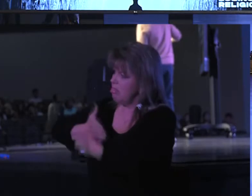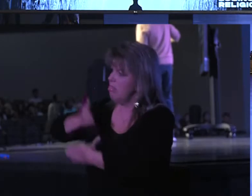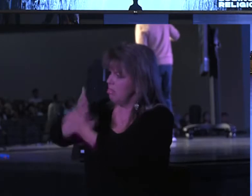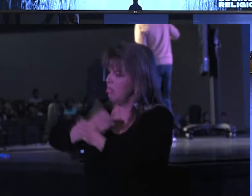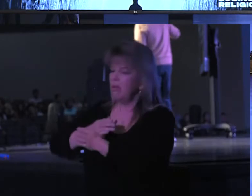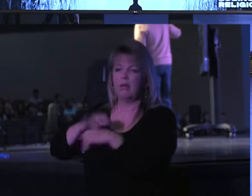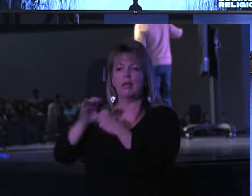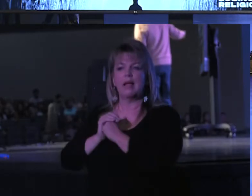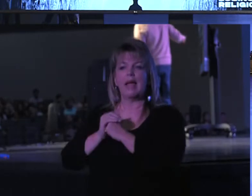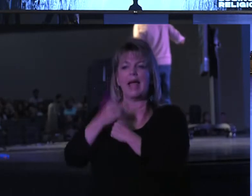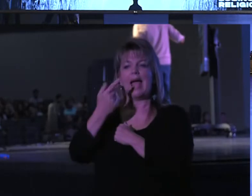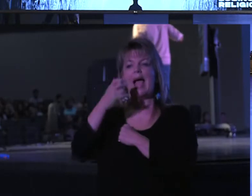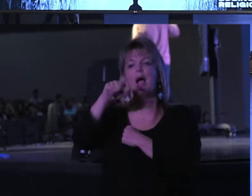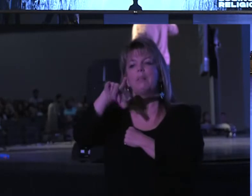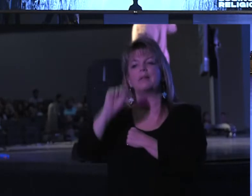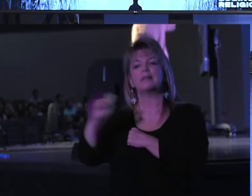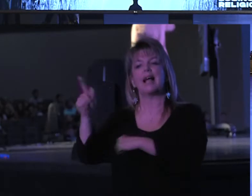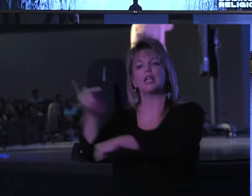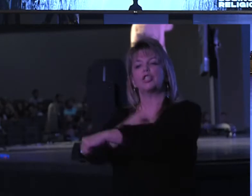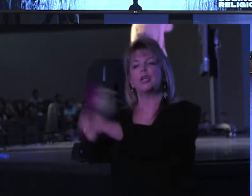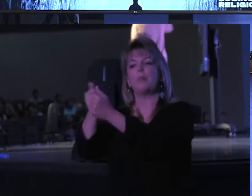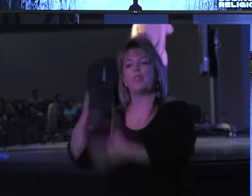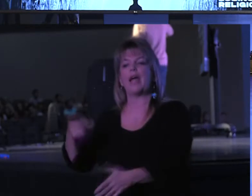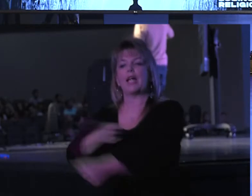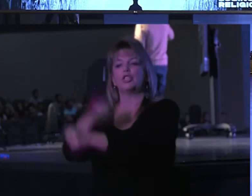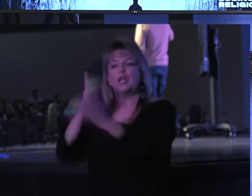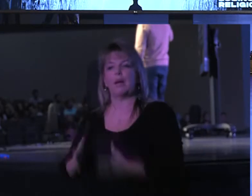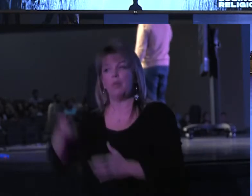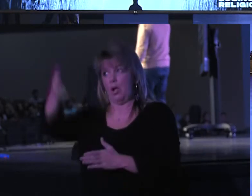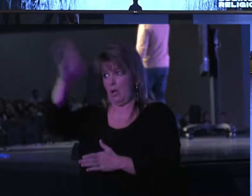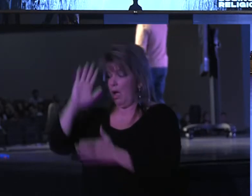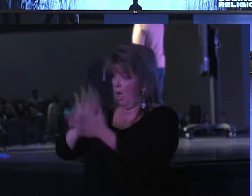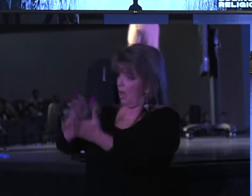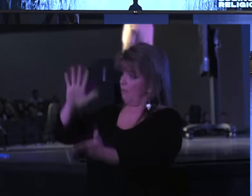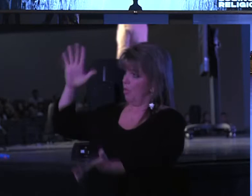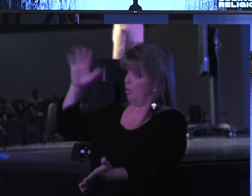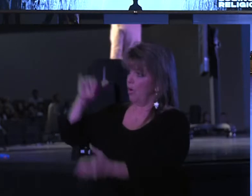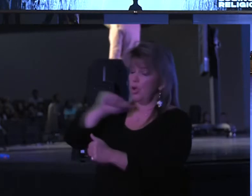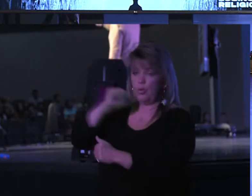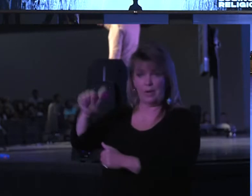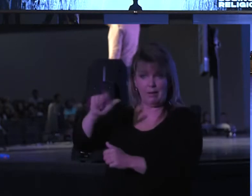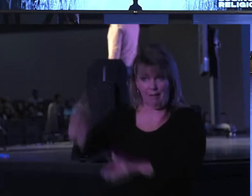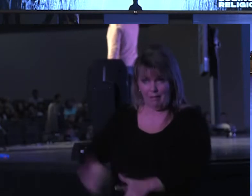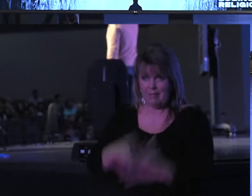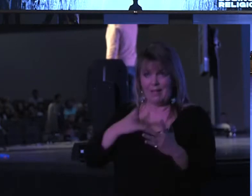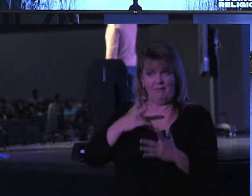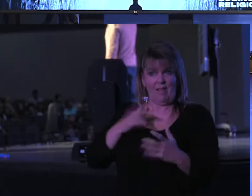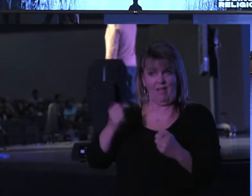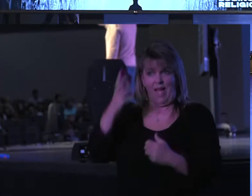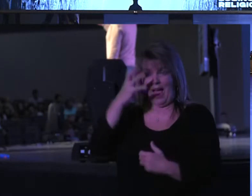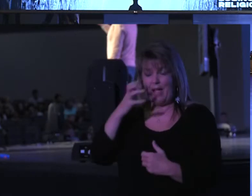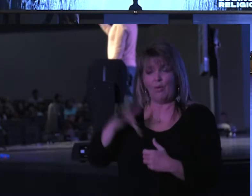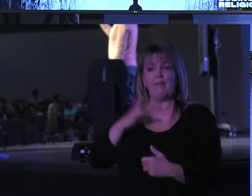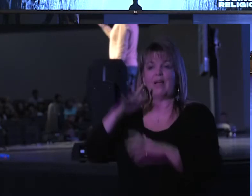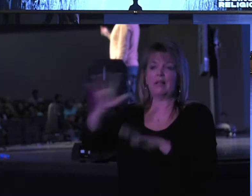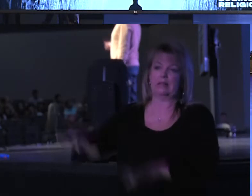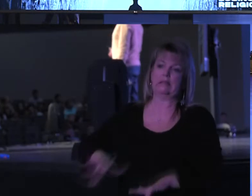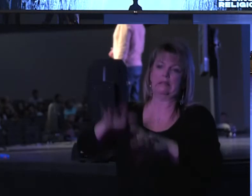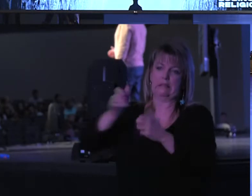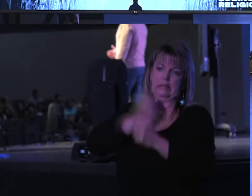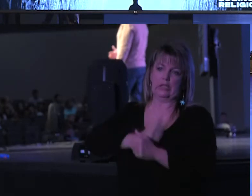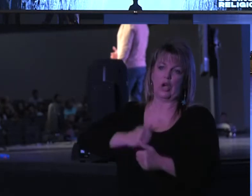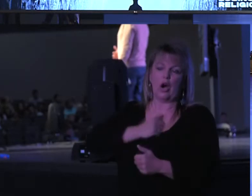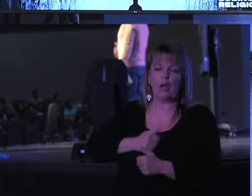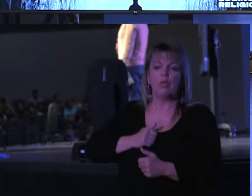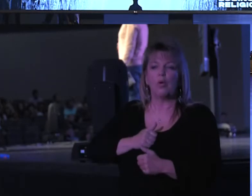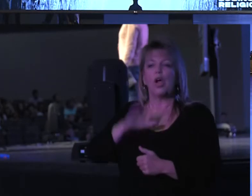sheep without a shepherd. This is the God of glory who did not initially feel anger, he felt sorrow. The word